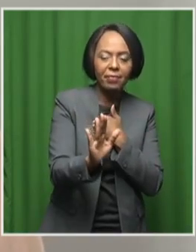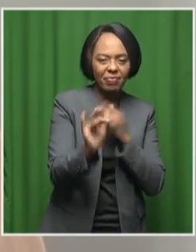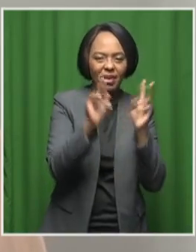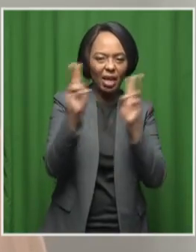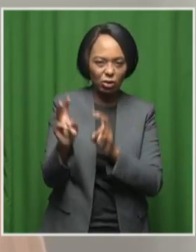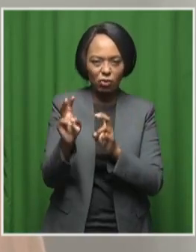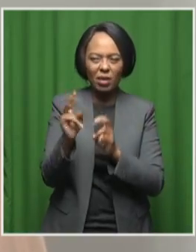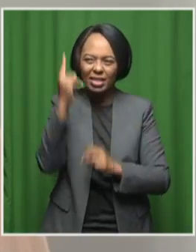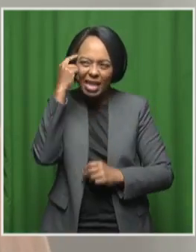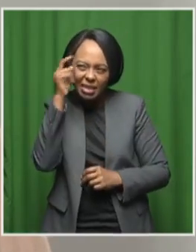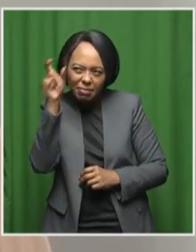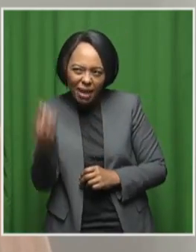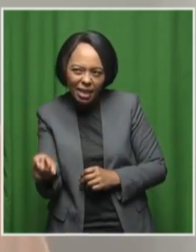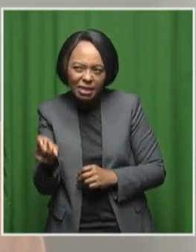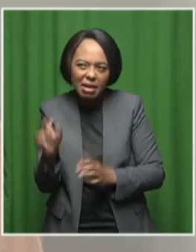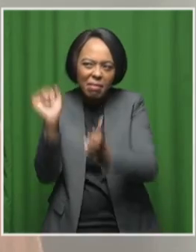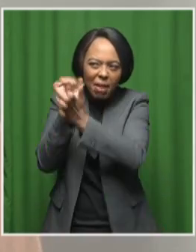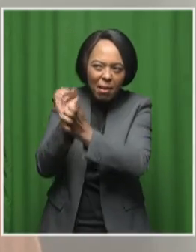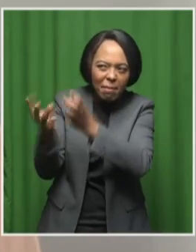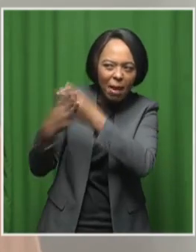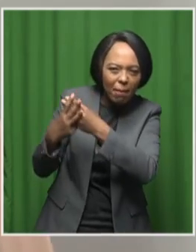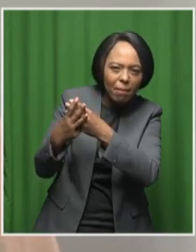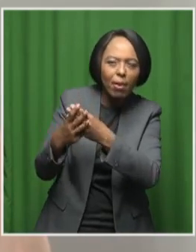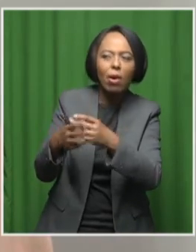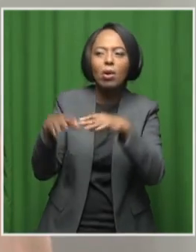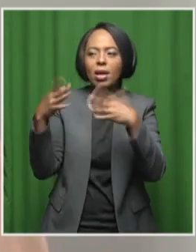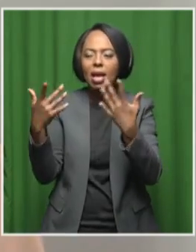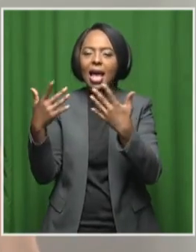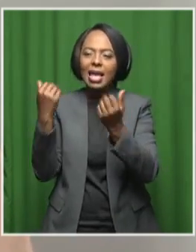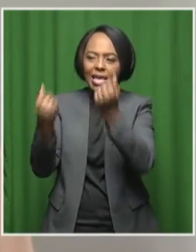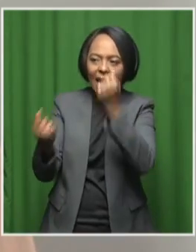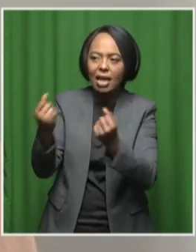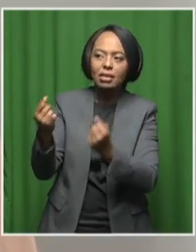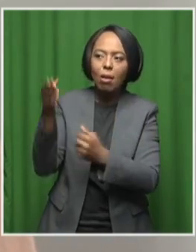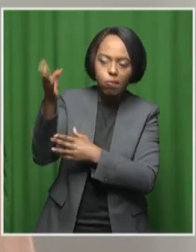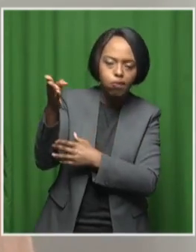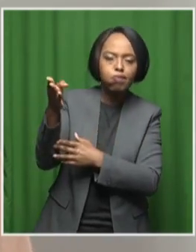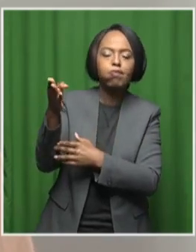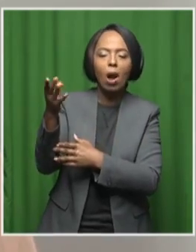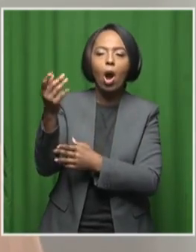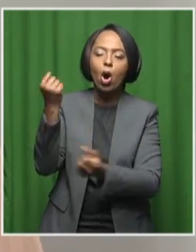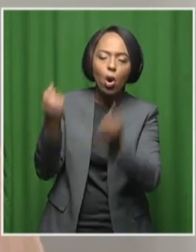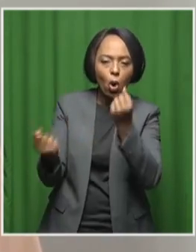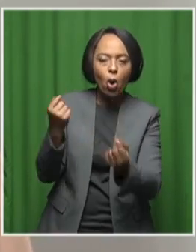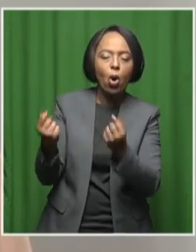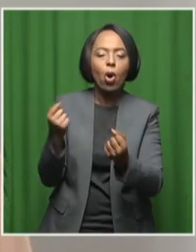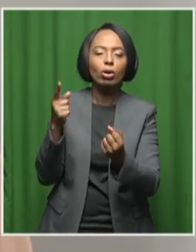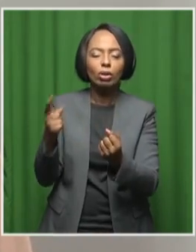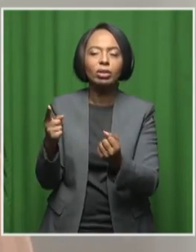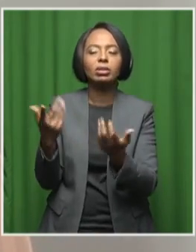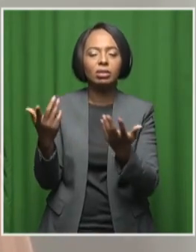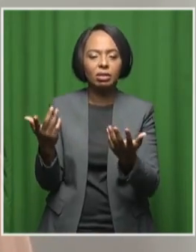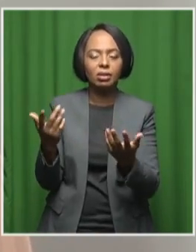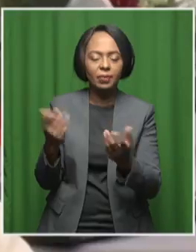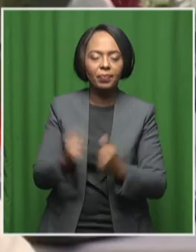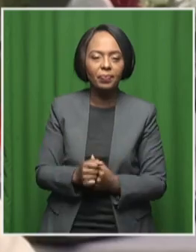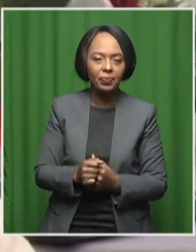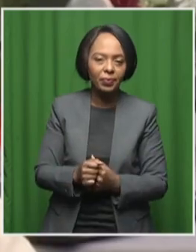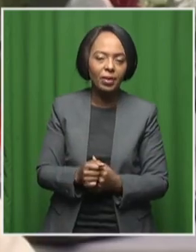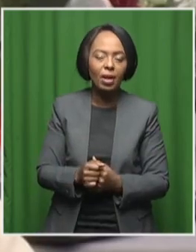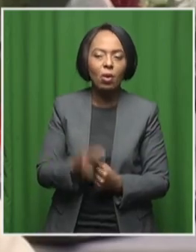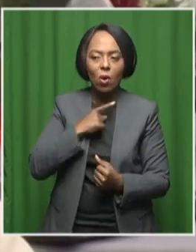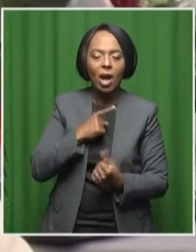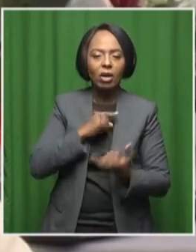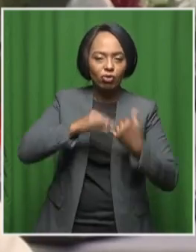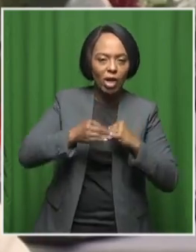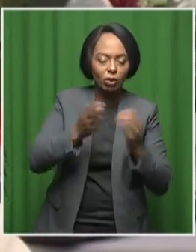the suspects being arrested and the cases in court, resulting in justice for the victims.